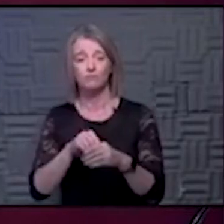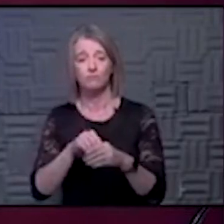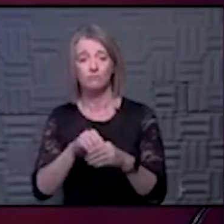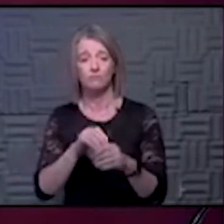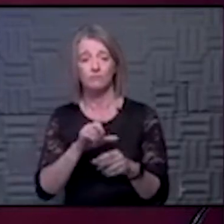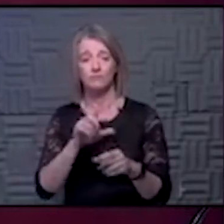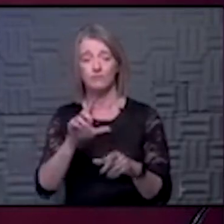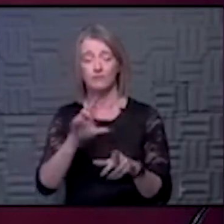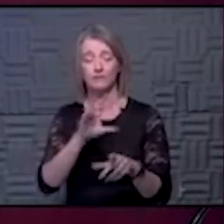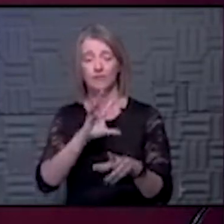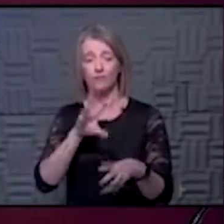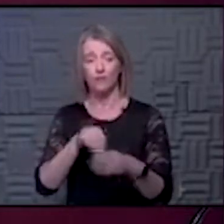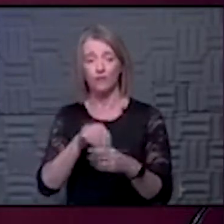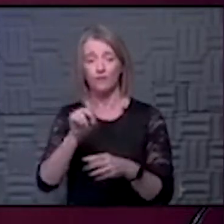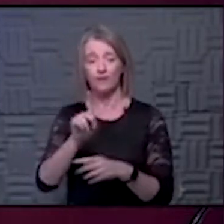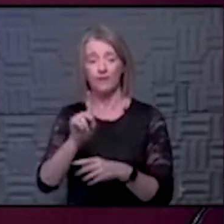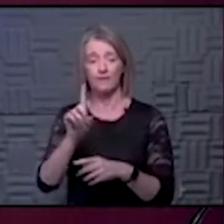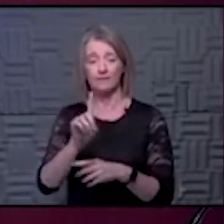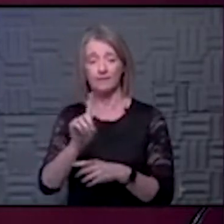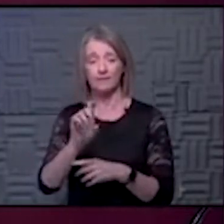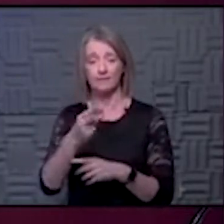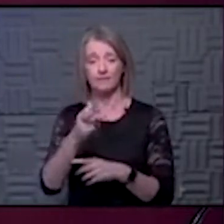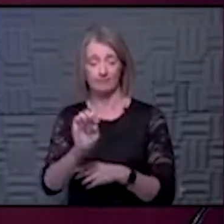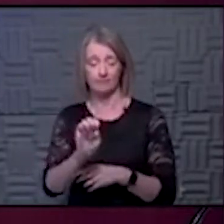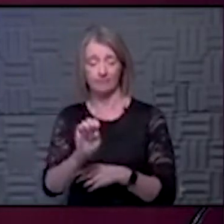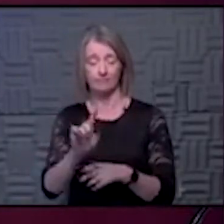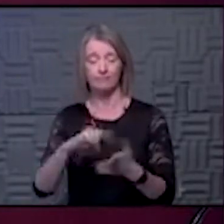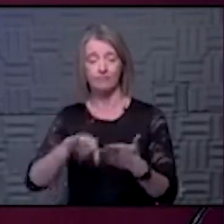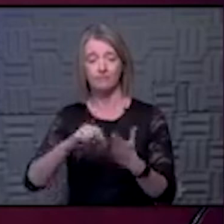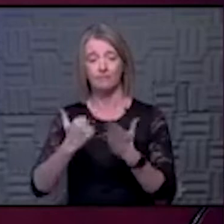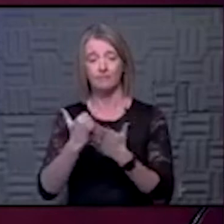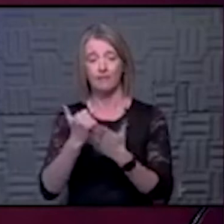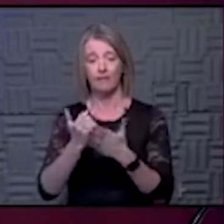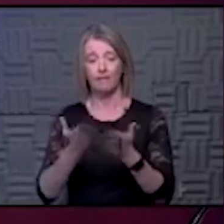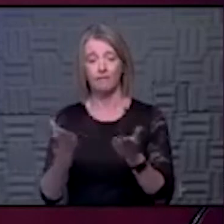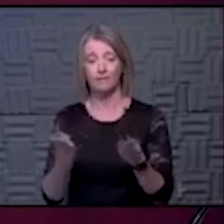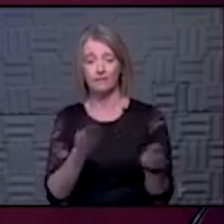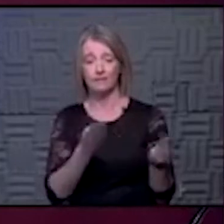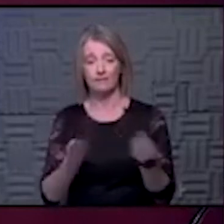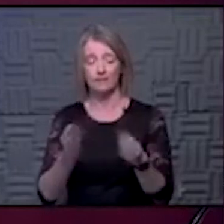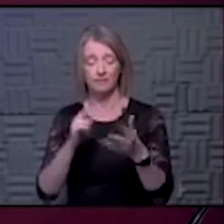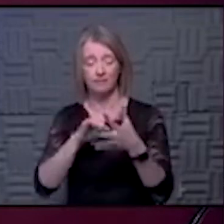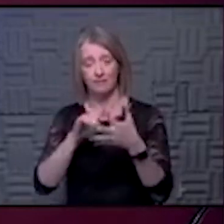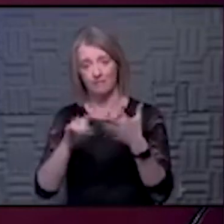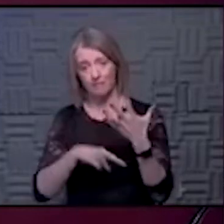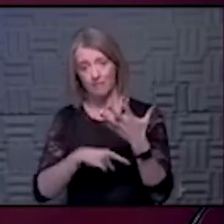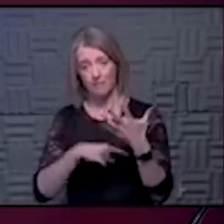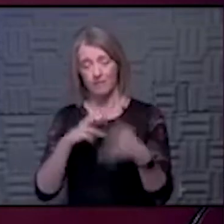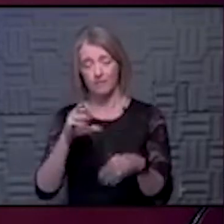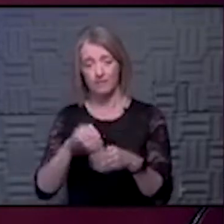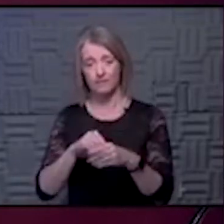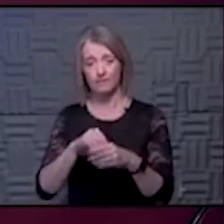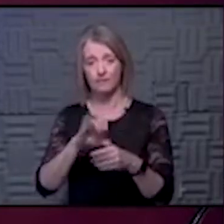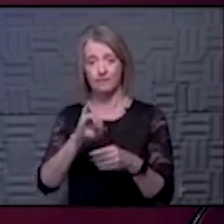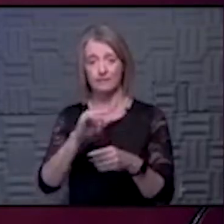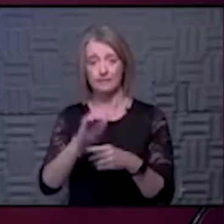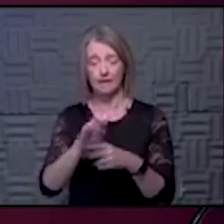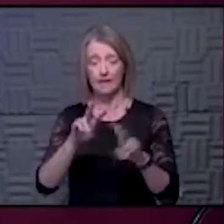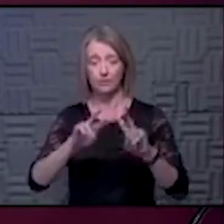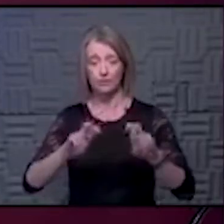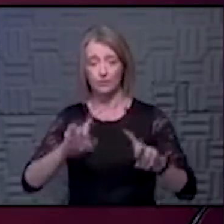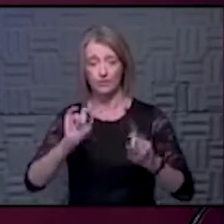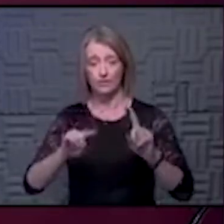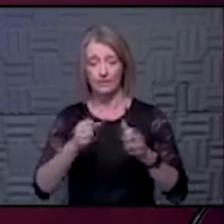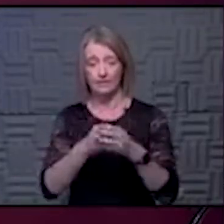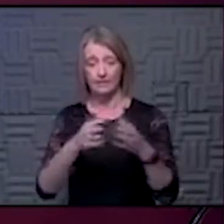offices of KDHE. And we were able to help facilitate a number of things, including site surveys for the possibility